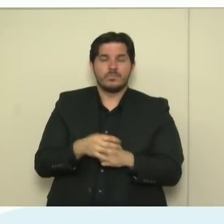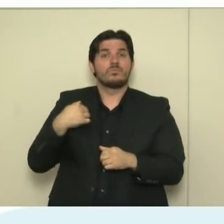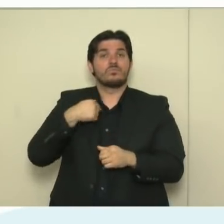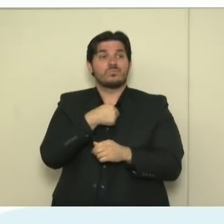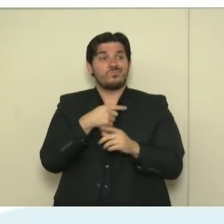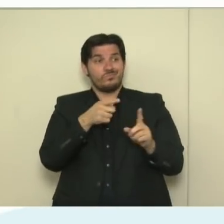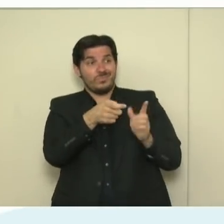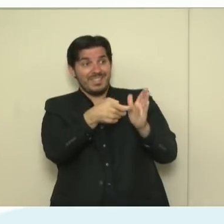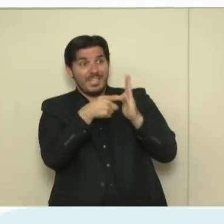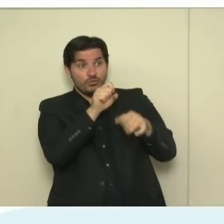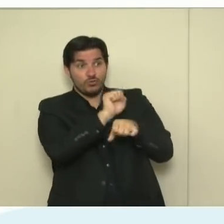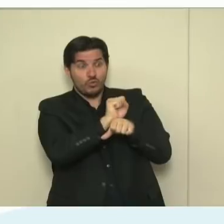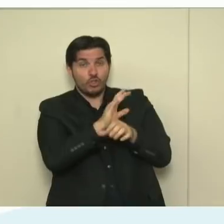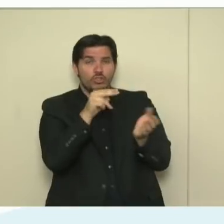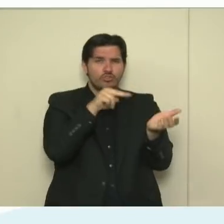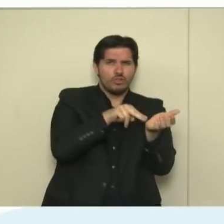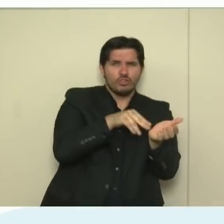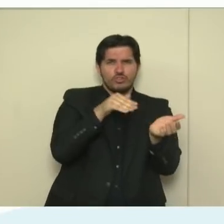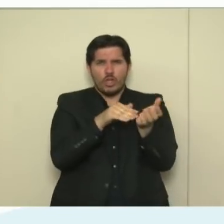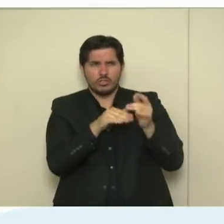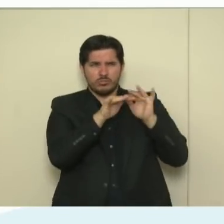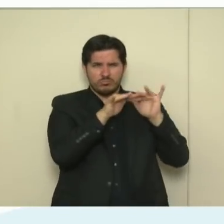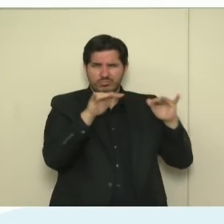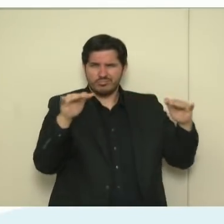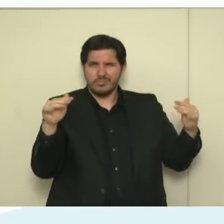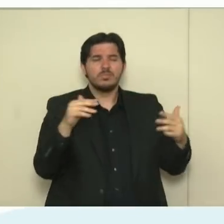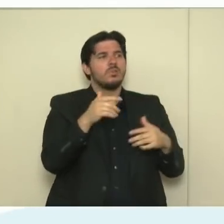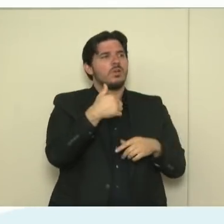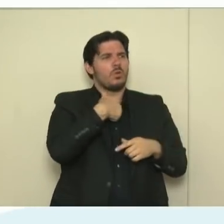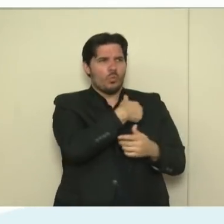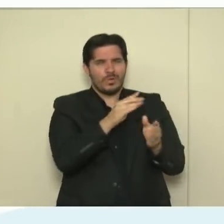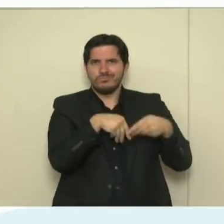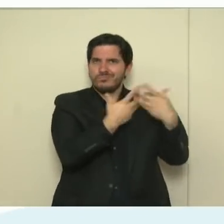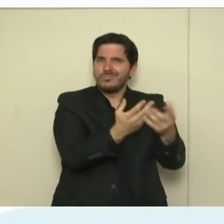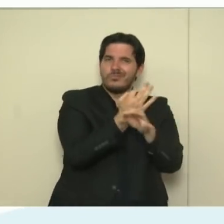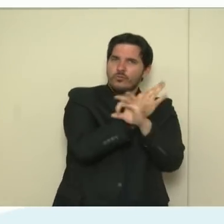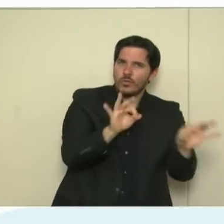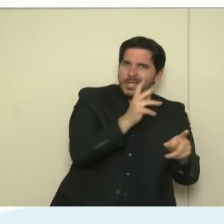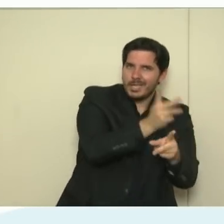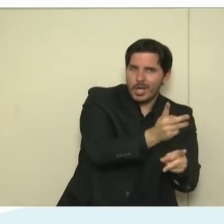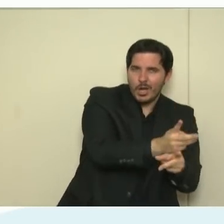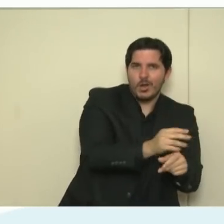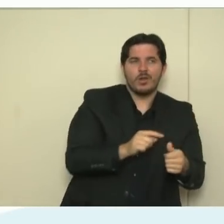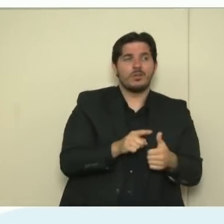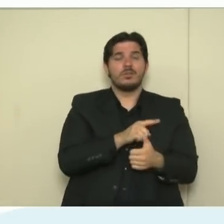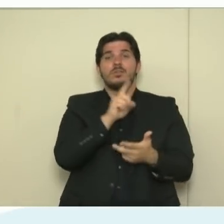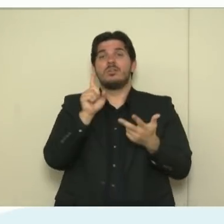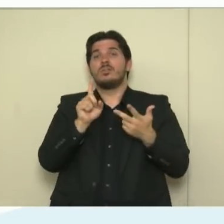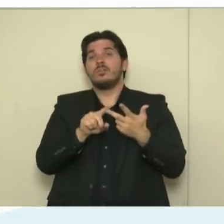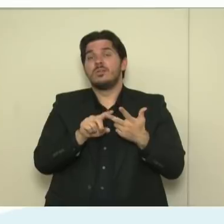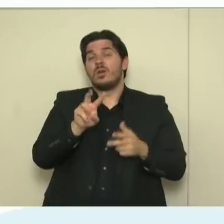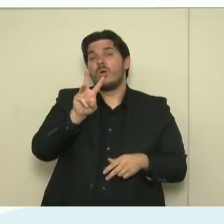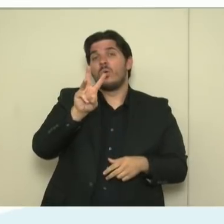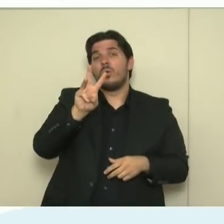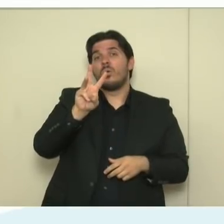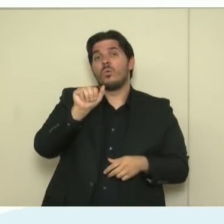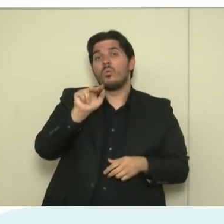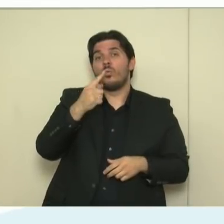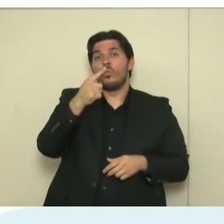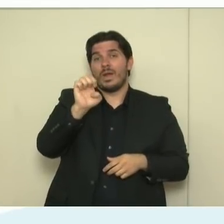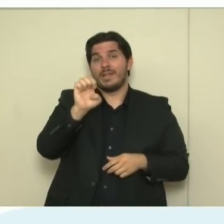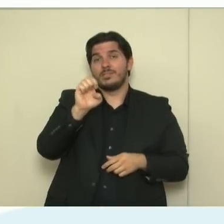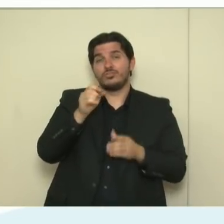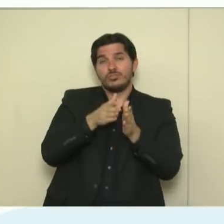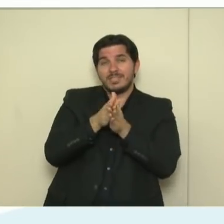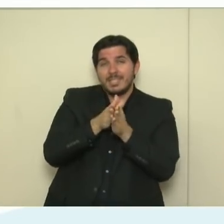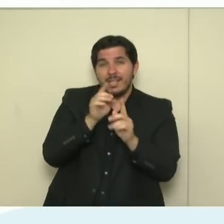essential workers in the early months of the public health emergency, and we delivered wage incentives to over 3,000 early childhood